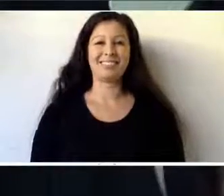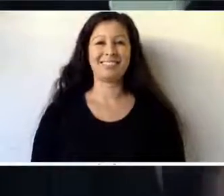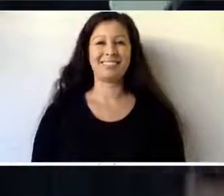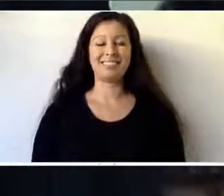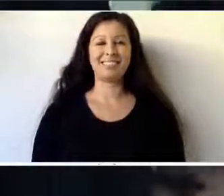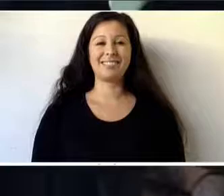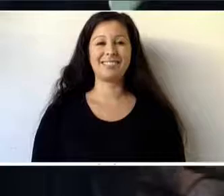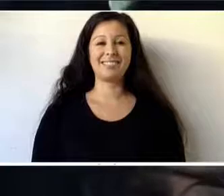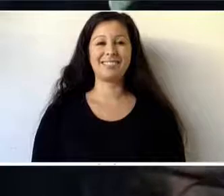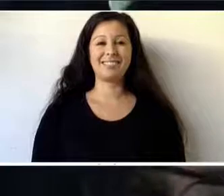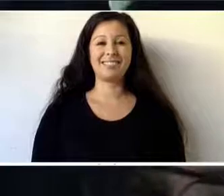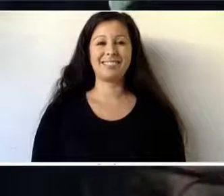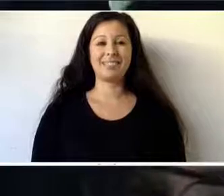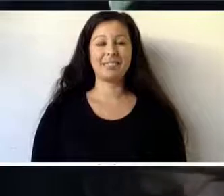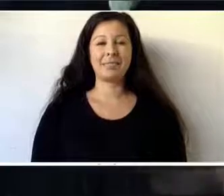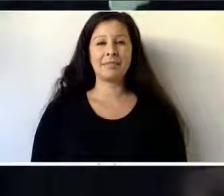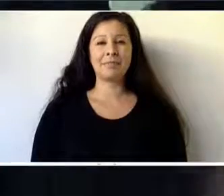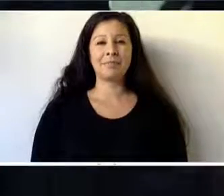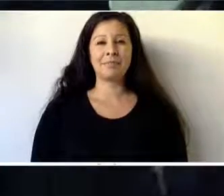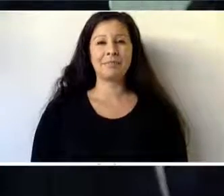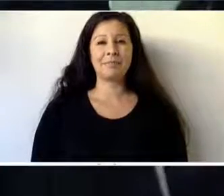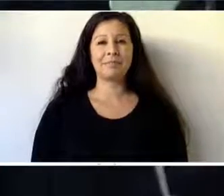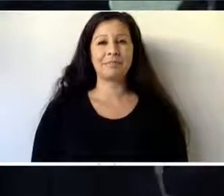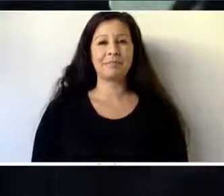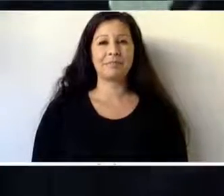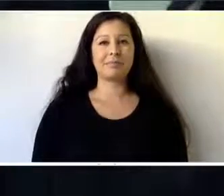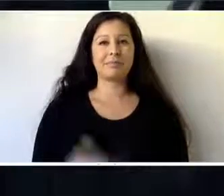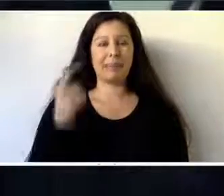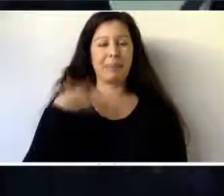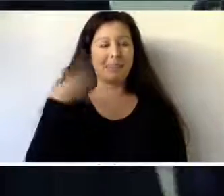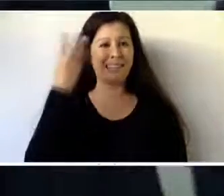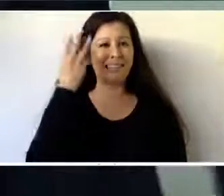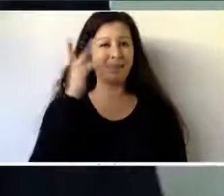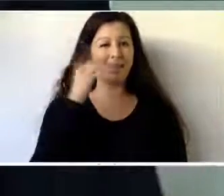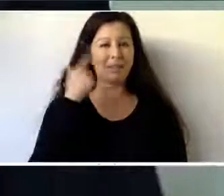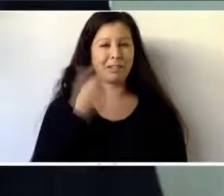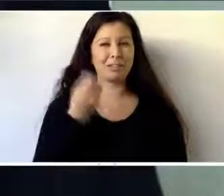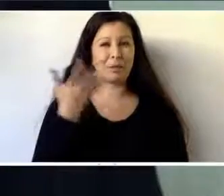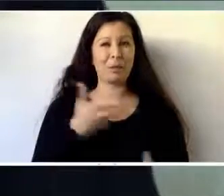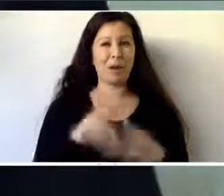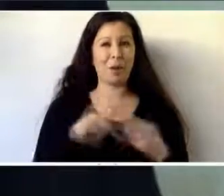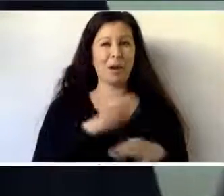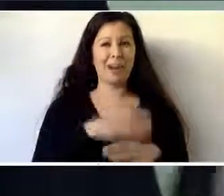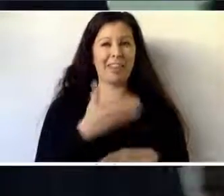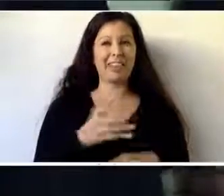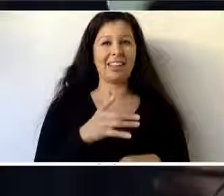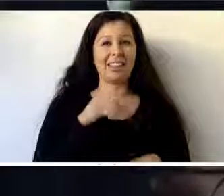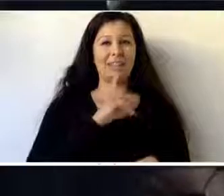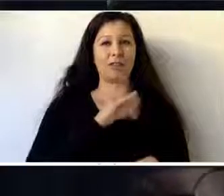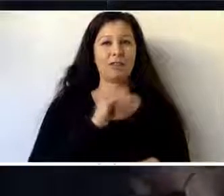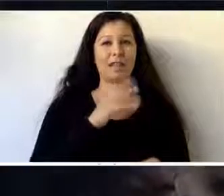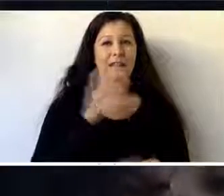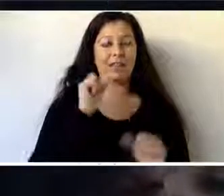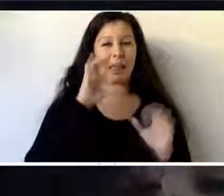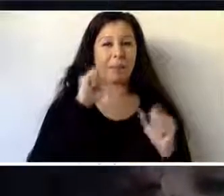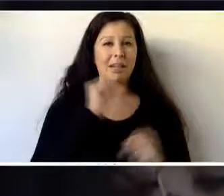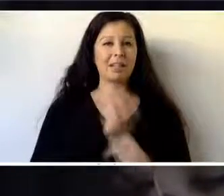I'm gonna just forget about that for a sec. There's so much going on there. Really amazing